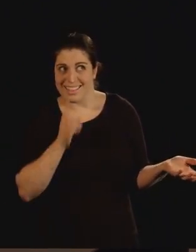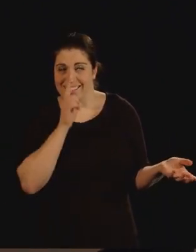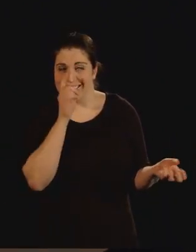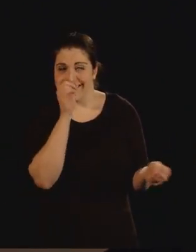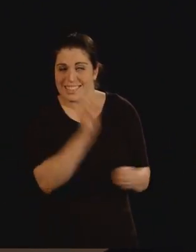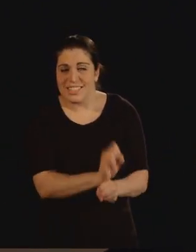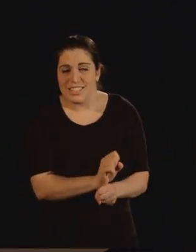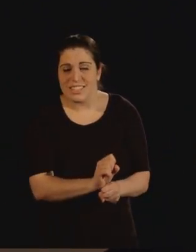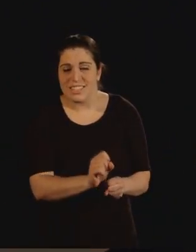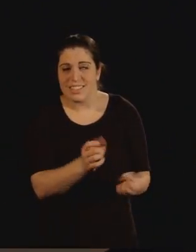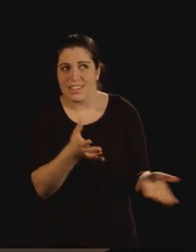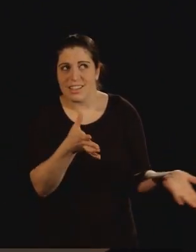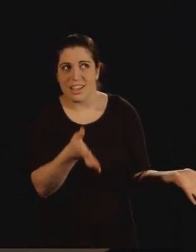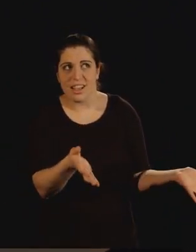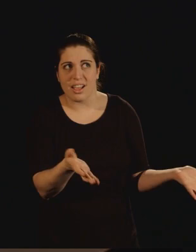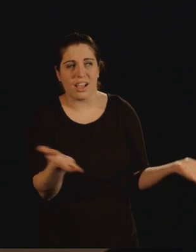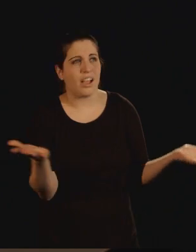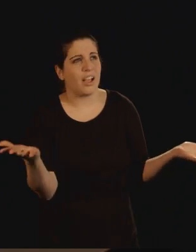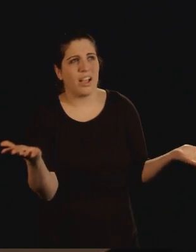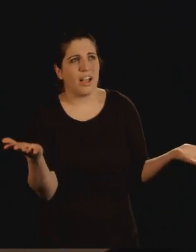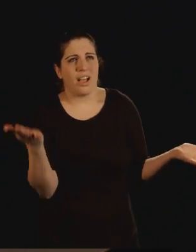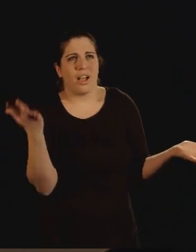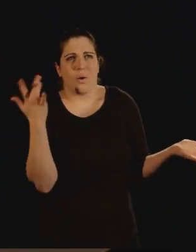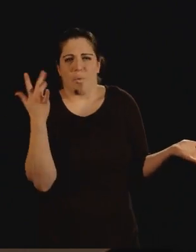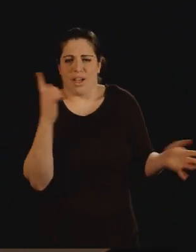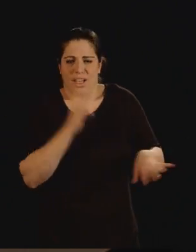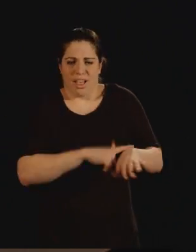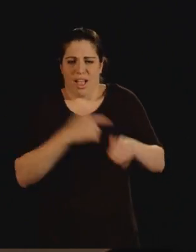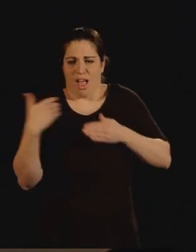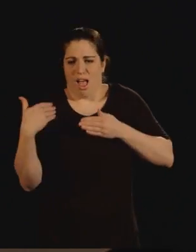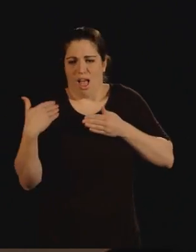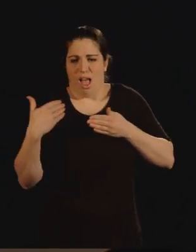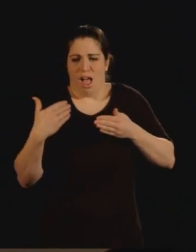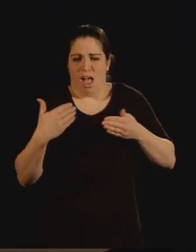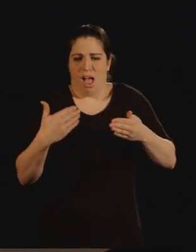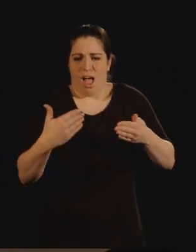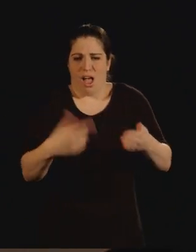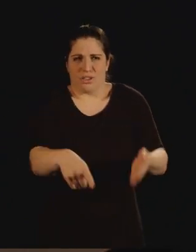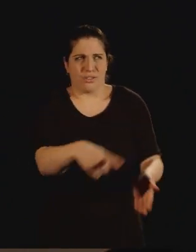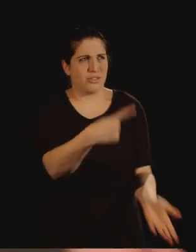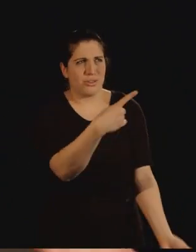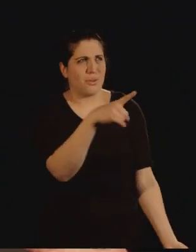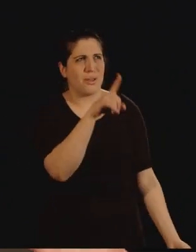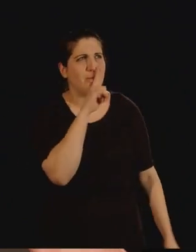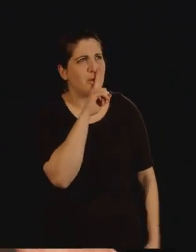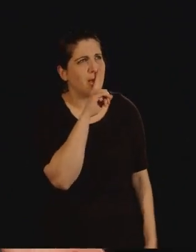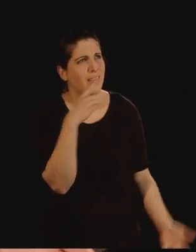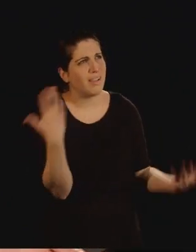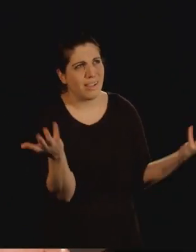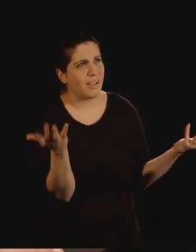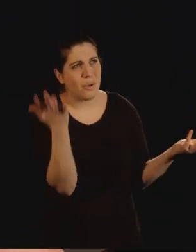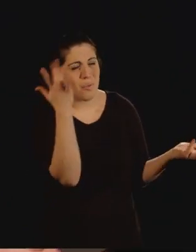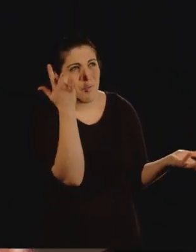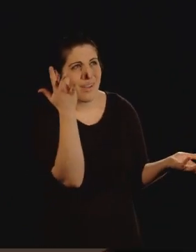Seriously, Dad? Why on earth did you wait all these years to tell me?